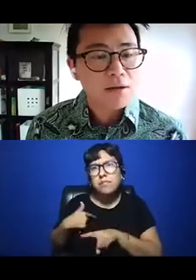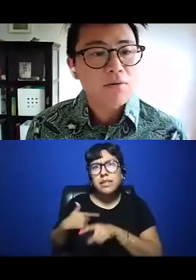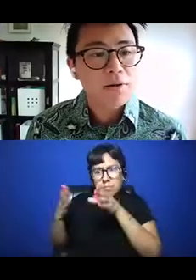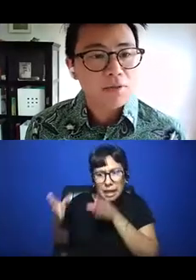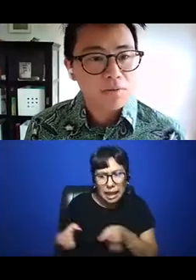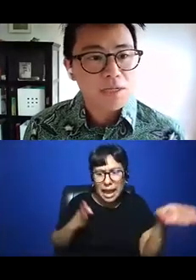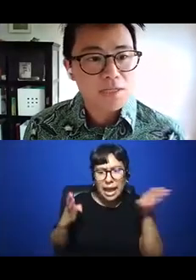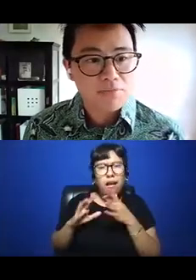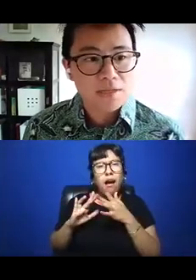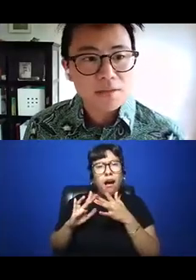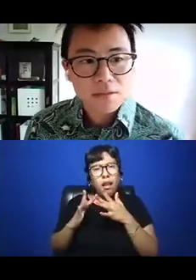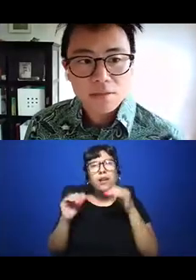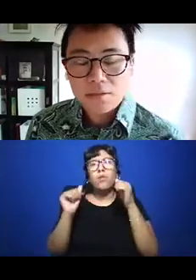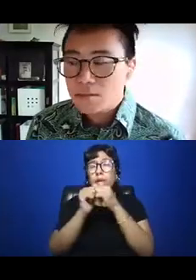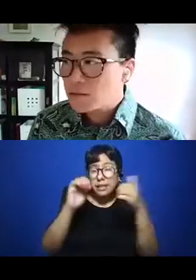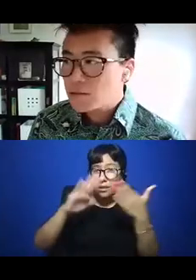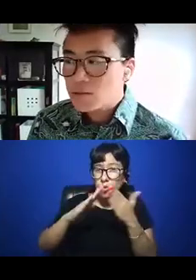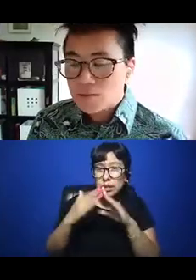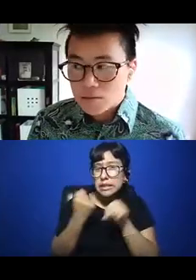online around community safety.